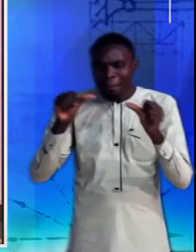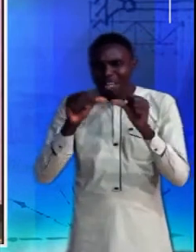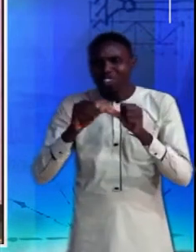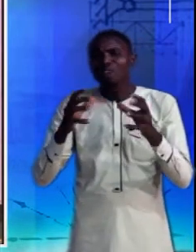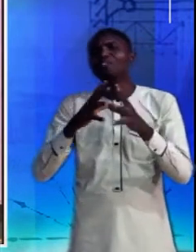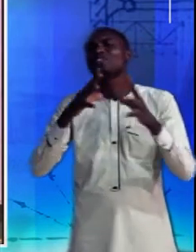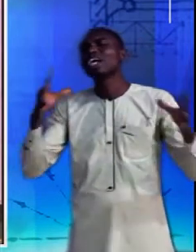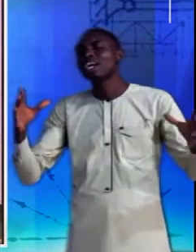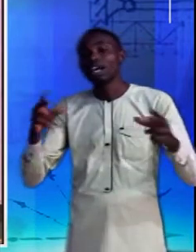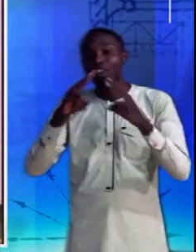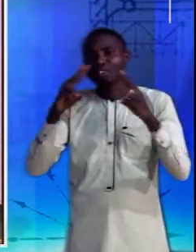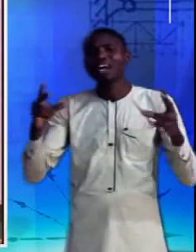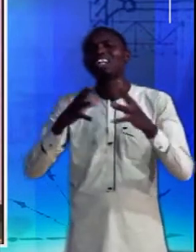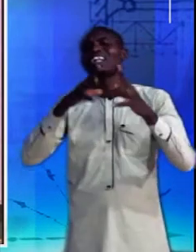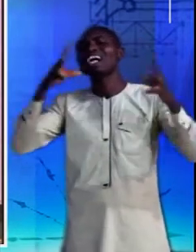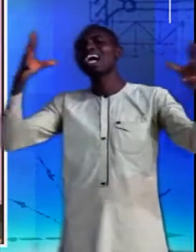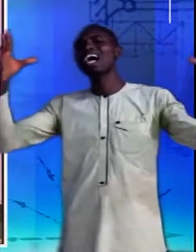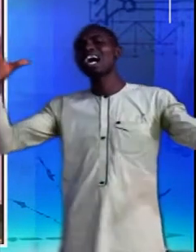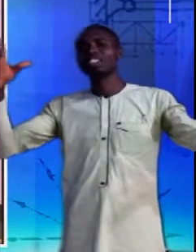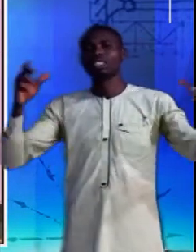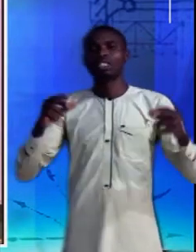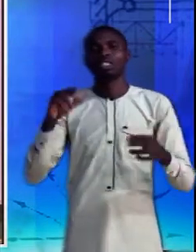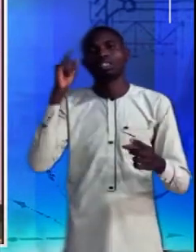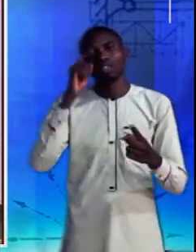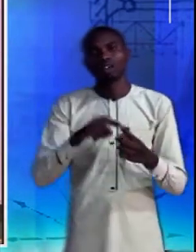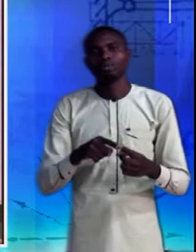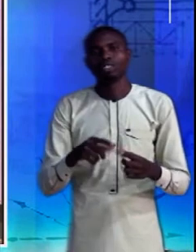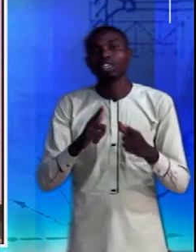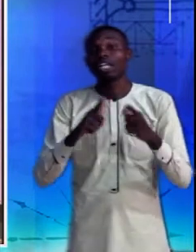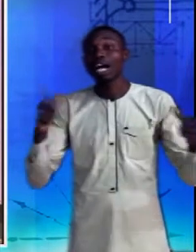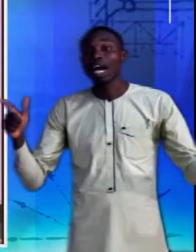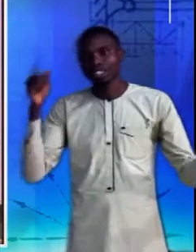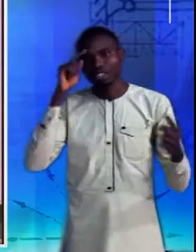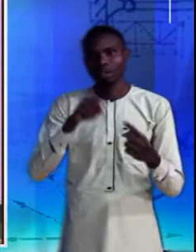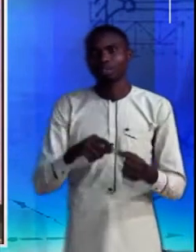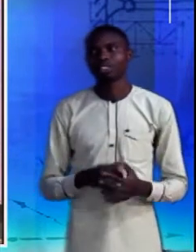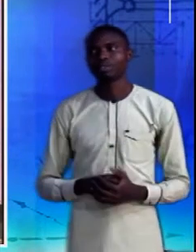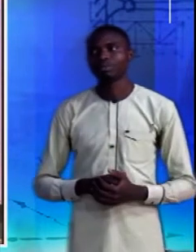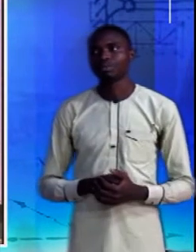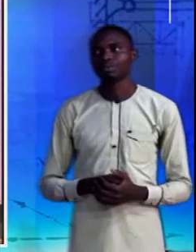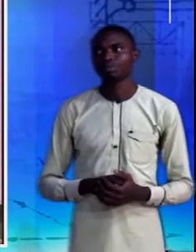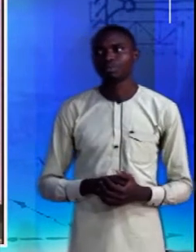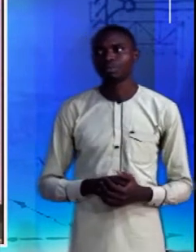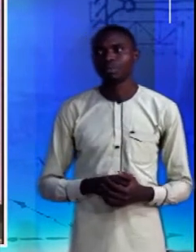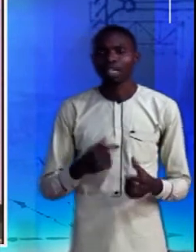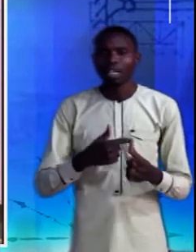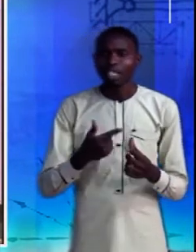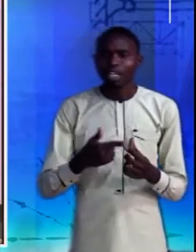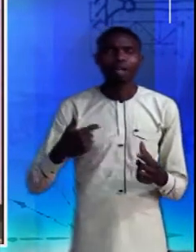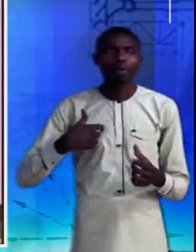quantities or those units was derived from second. Let us look at the classification.